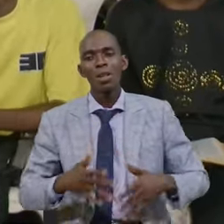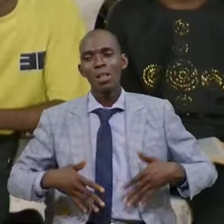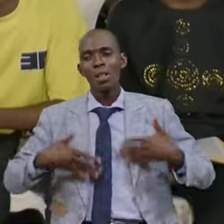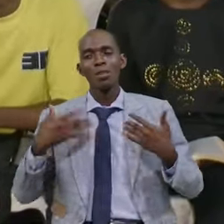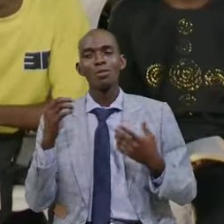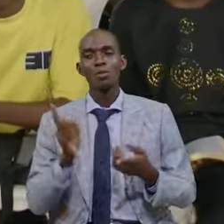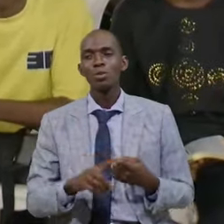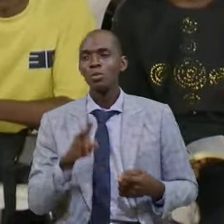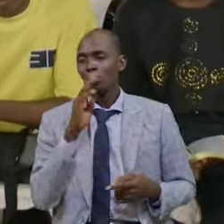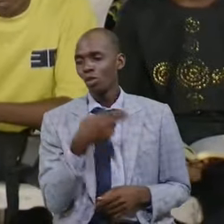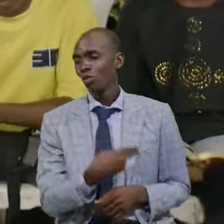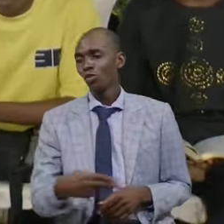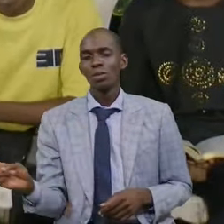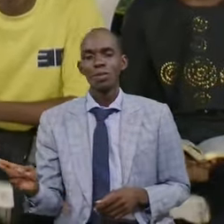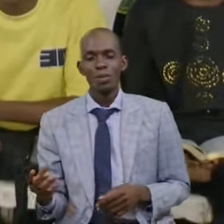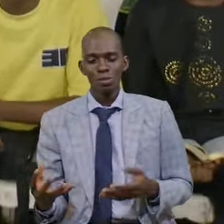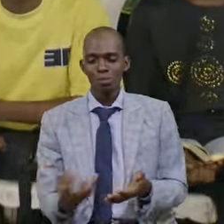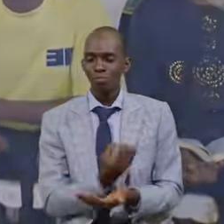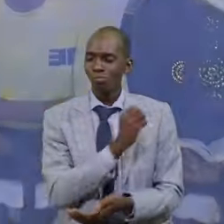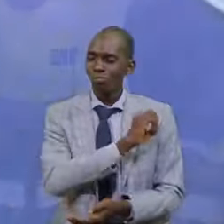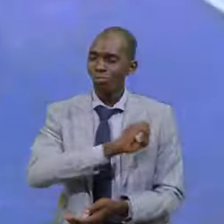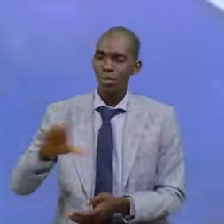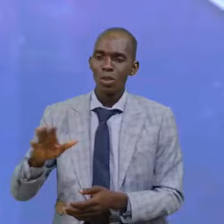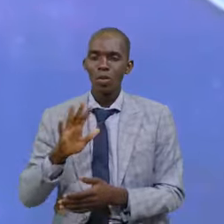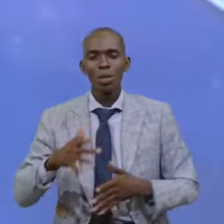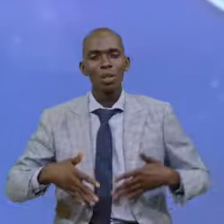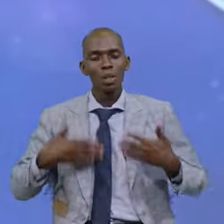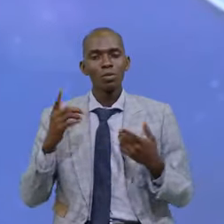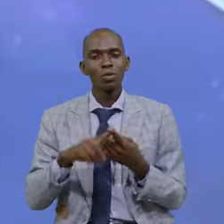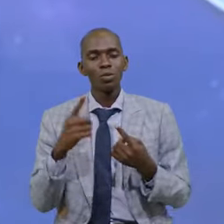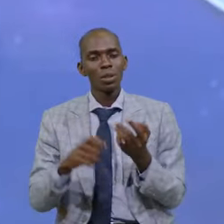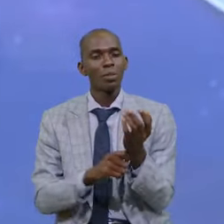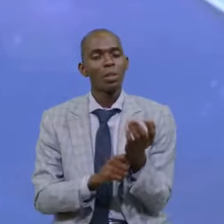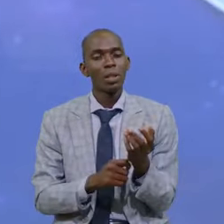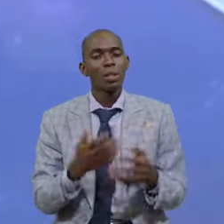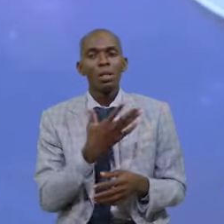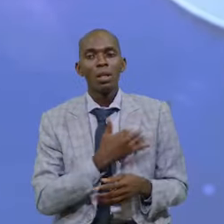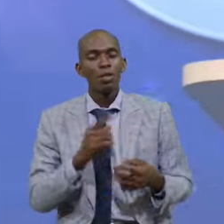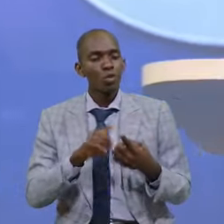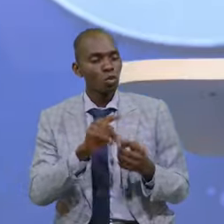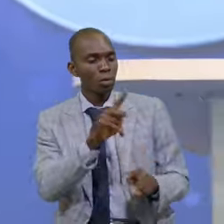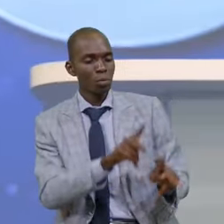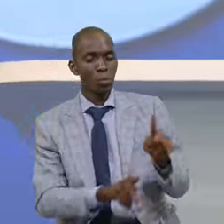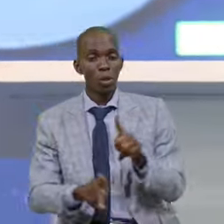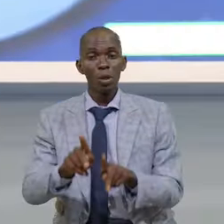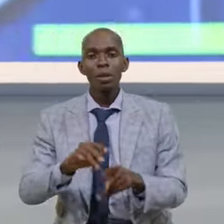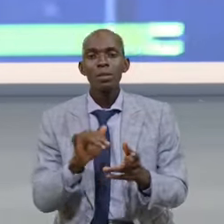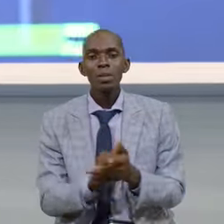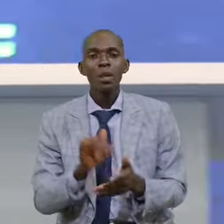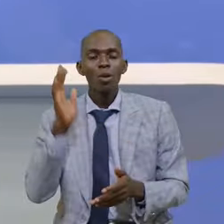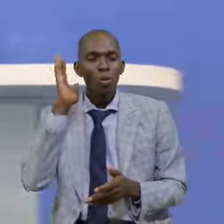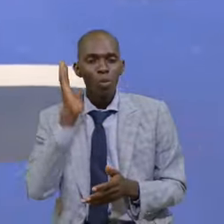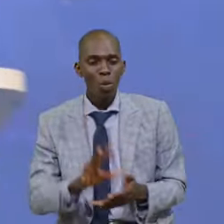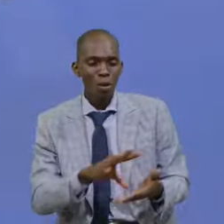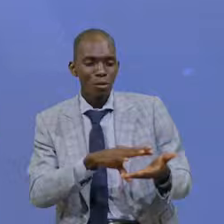away life. You throw your life to the flesh and to the people that will serve